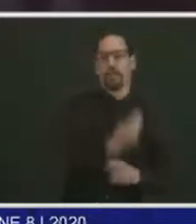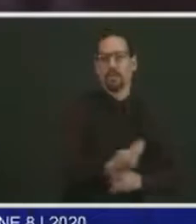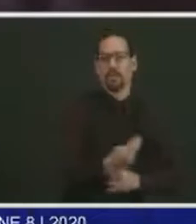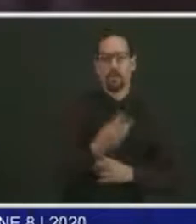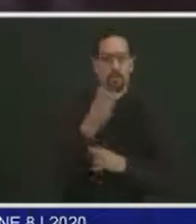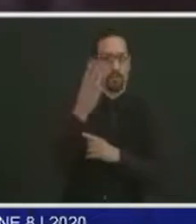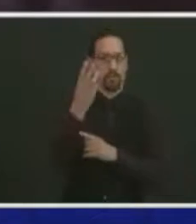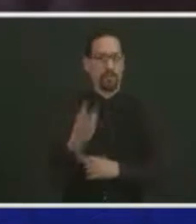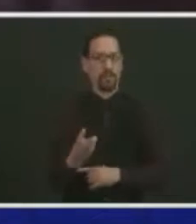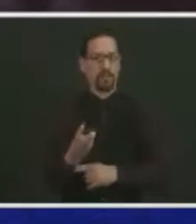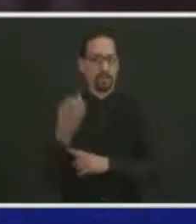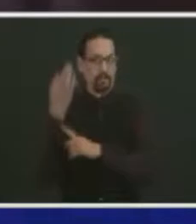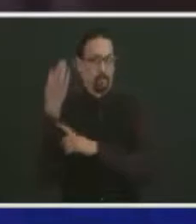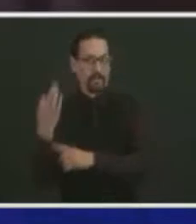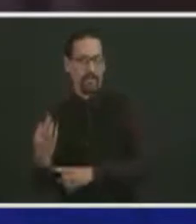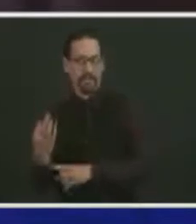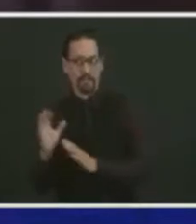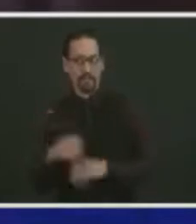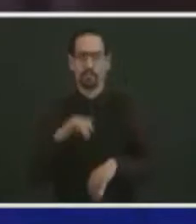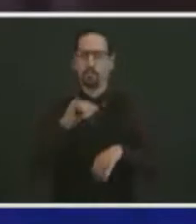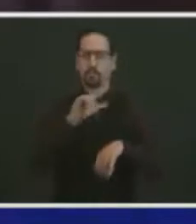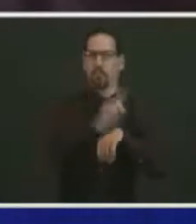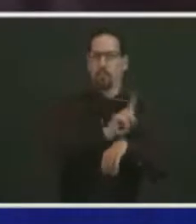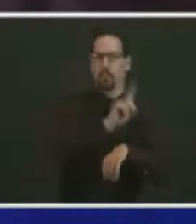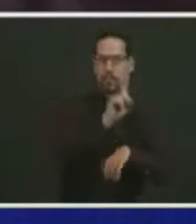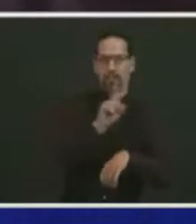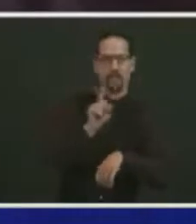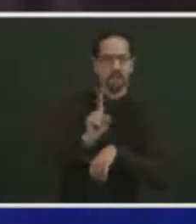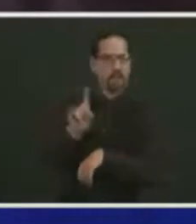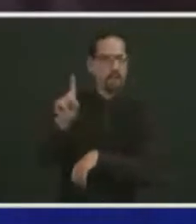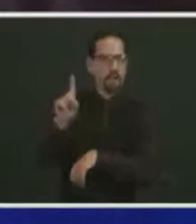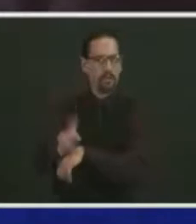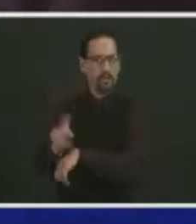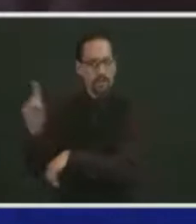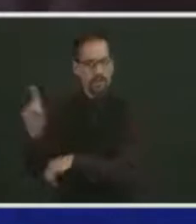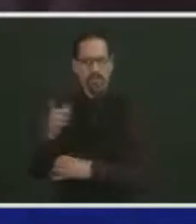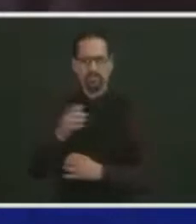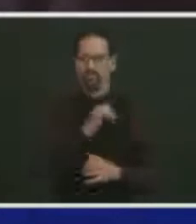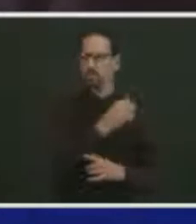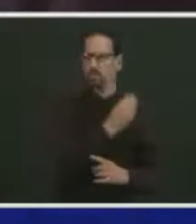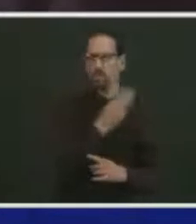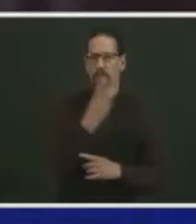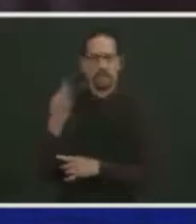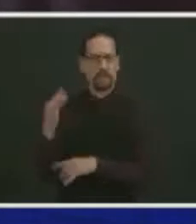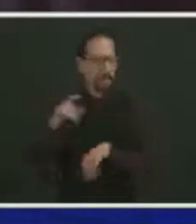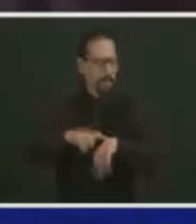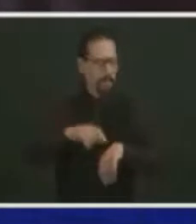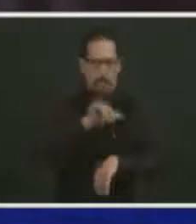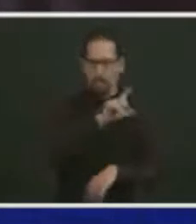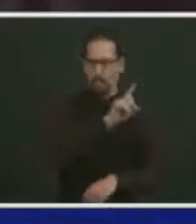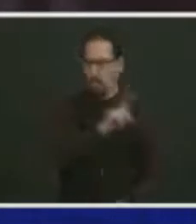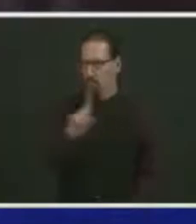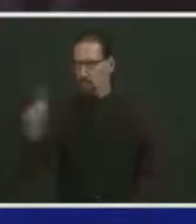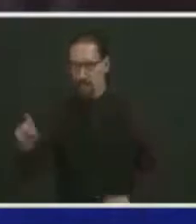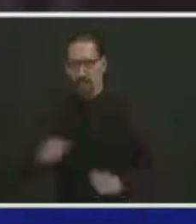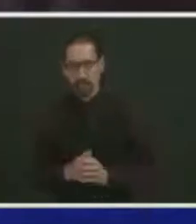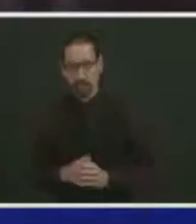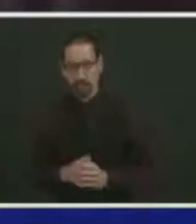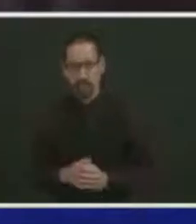be Monday, Wednesday, and Friday, every day at 1 o'clock. Monday, Wednesday, and Friday, every day at 1